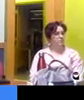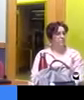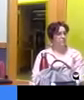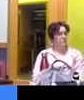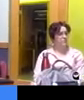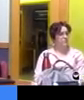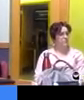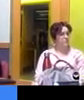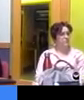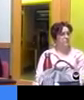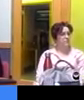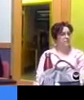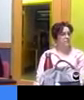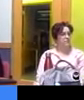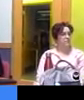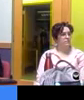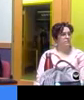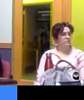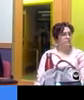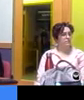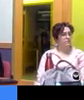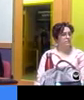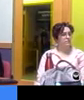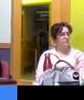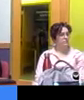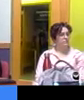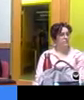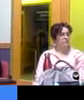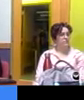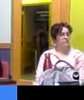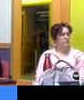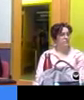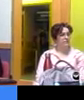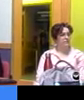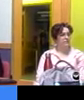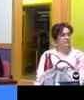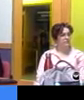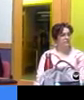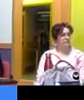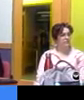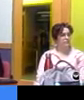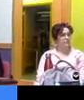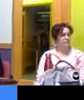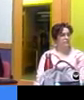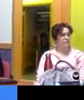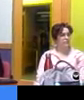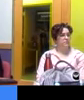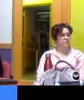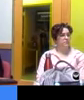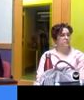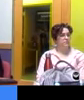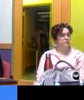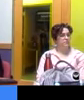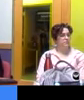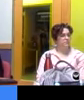webinar. And so trauma is the effect, the damaging effect that we experience when a series of events or an event affects